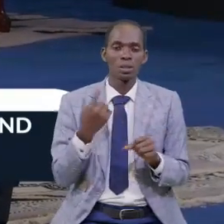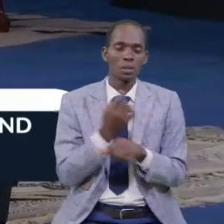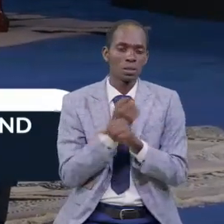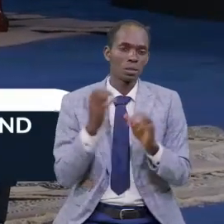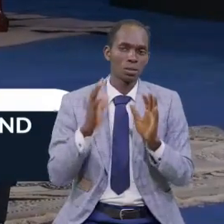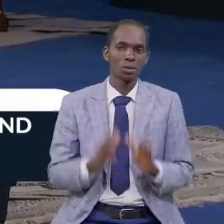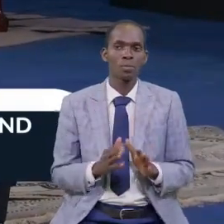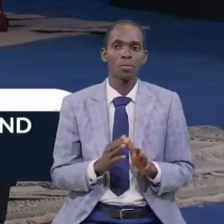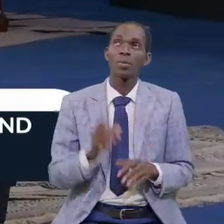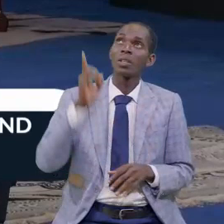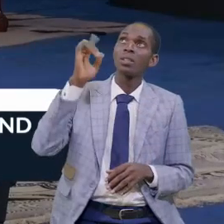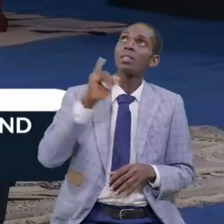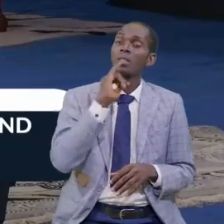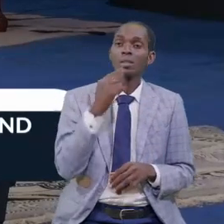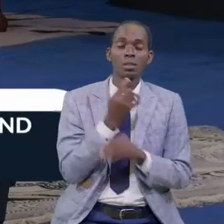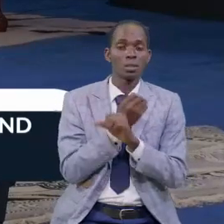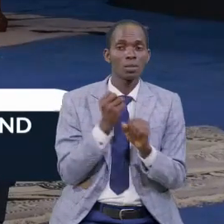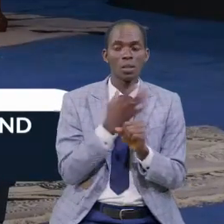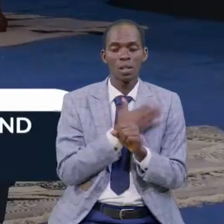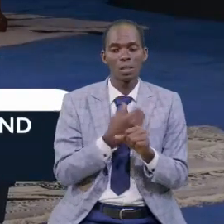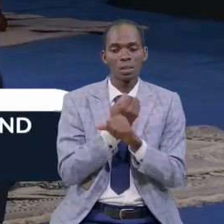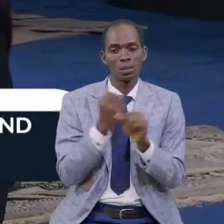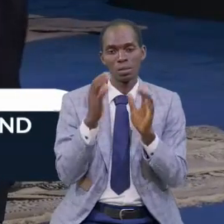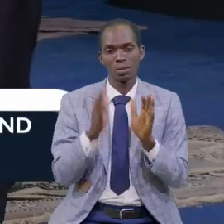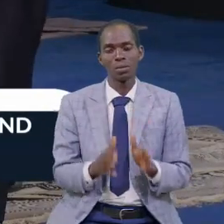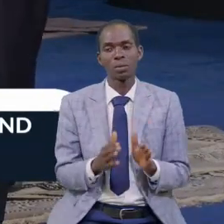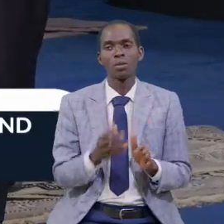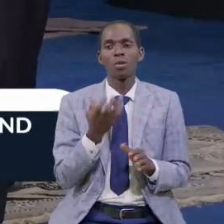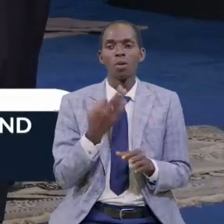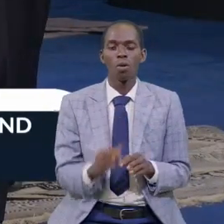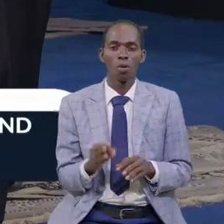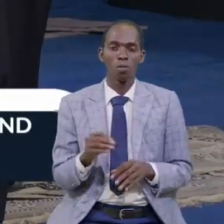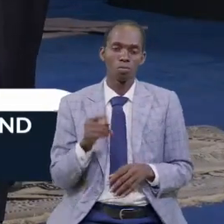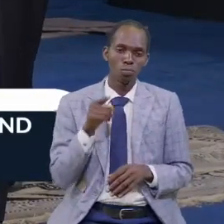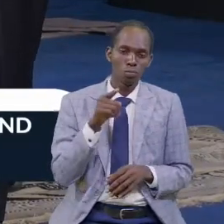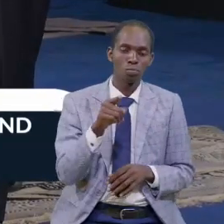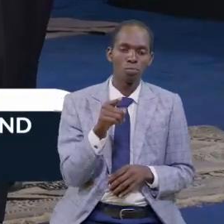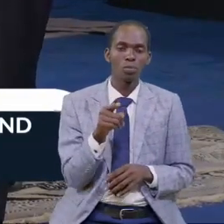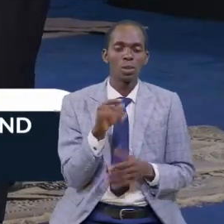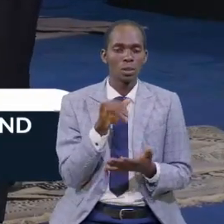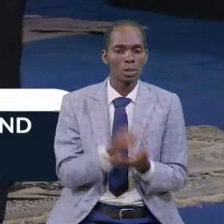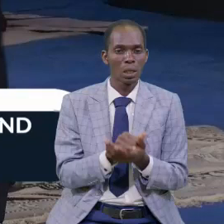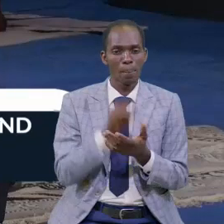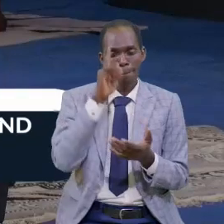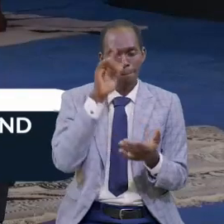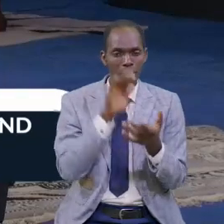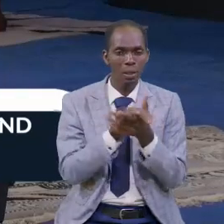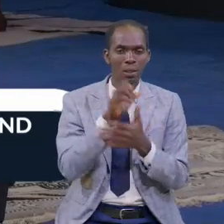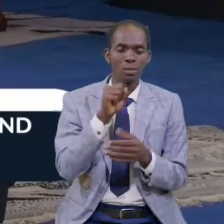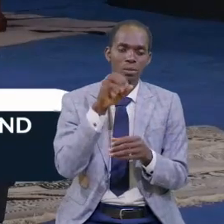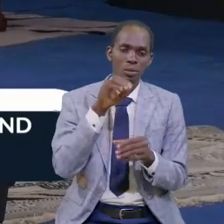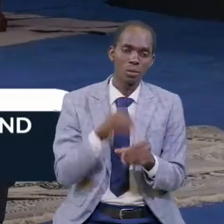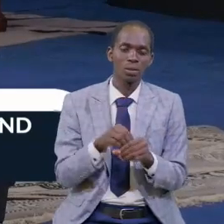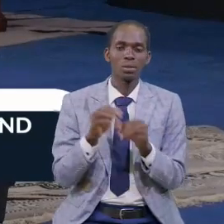just, and he is the justifier of him which believeth in